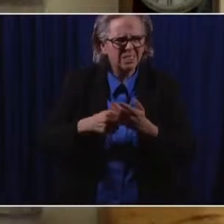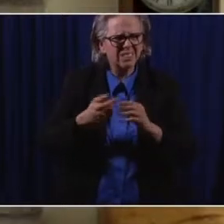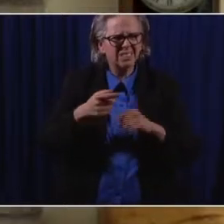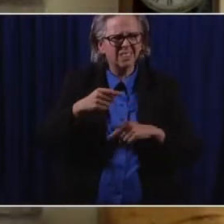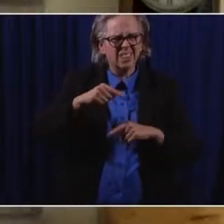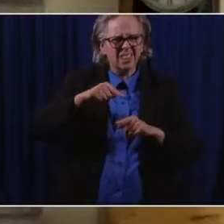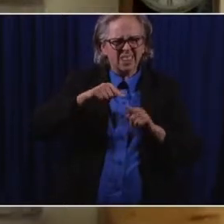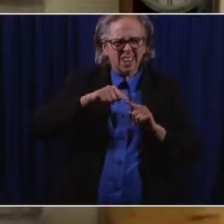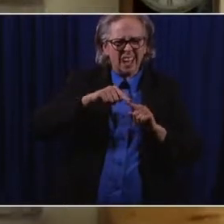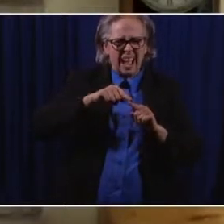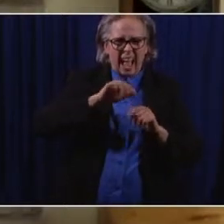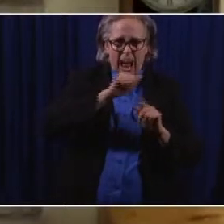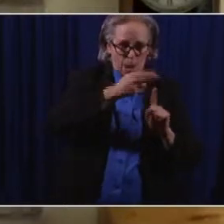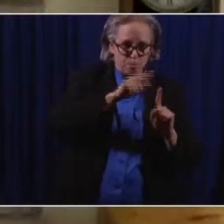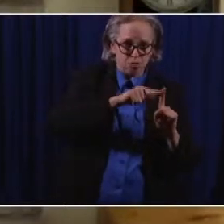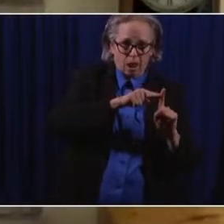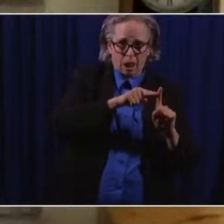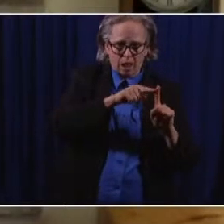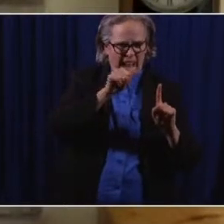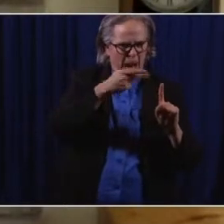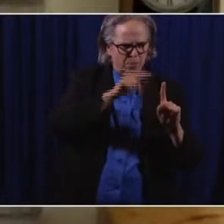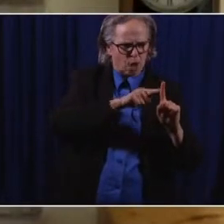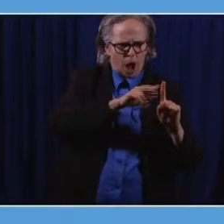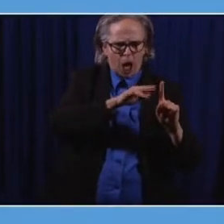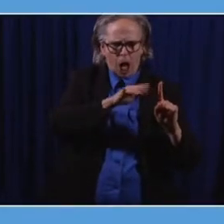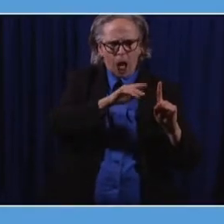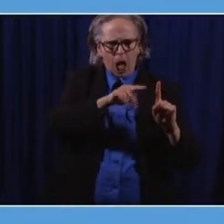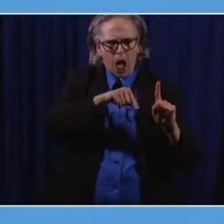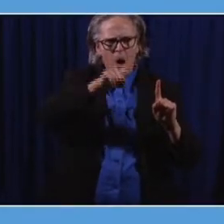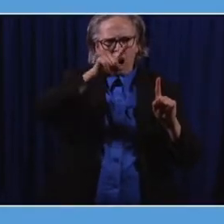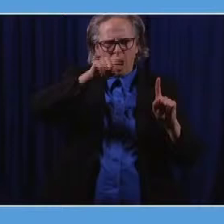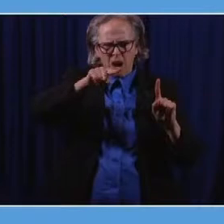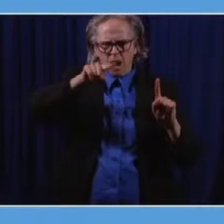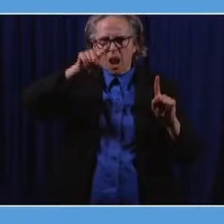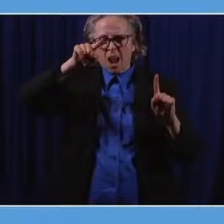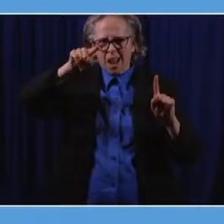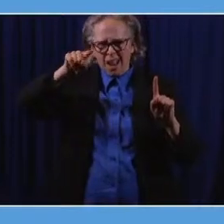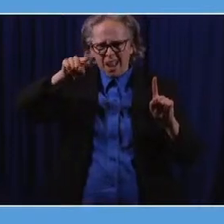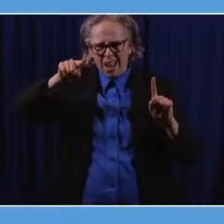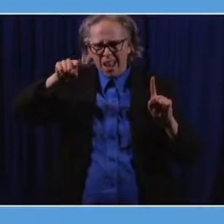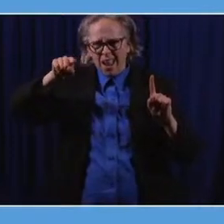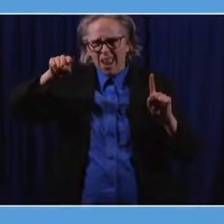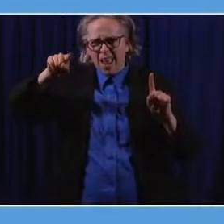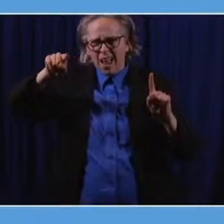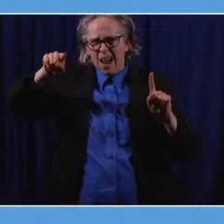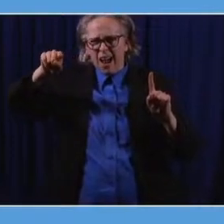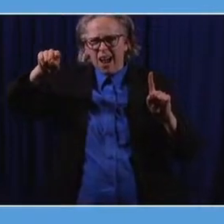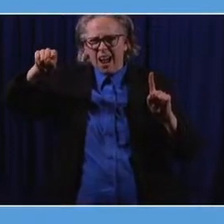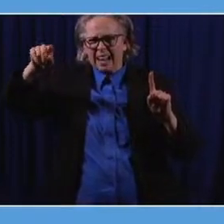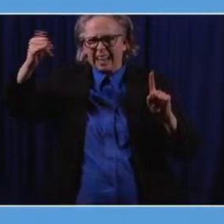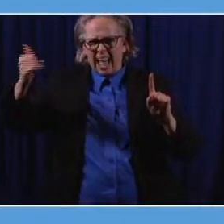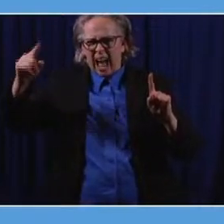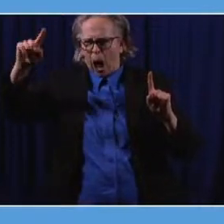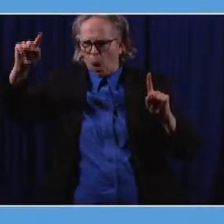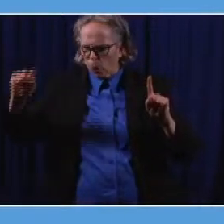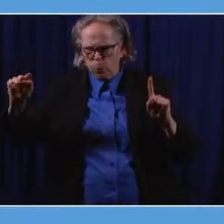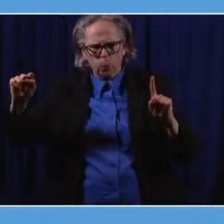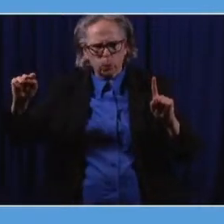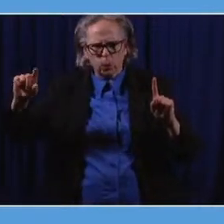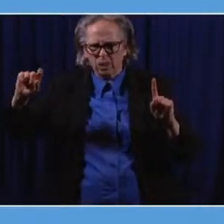April, goes all the way across. If you can't read, it goes to the week that we are into now.